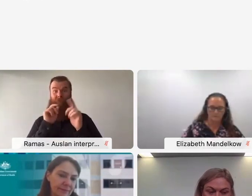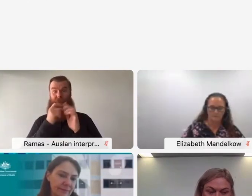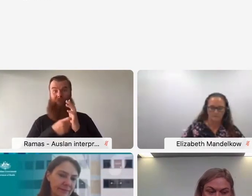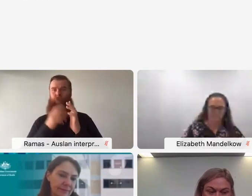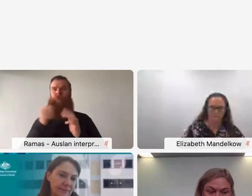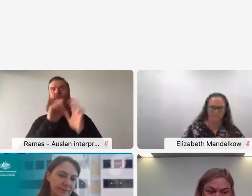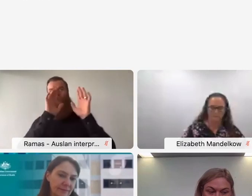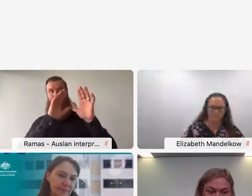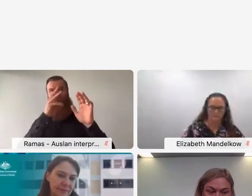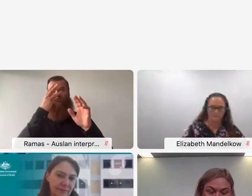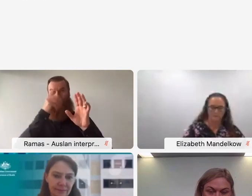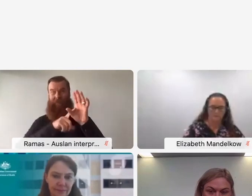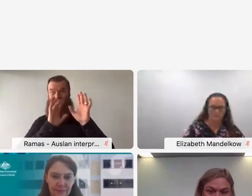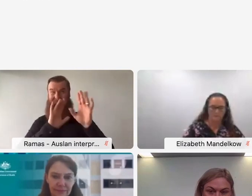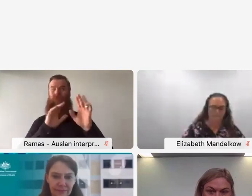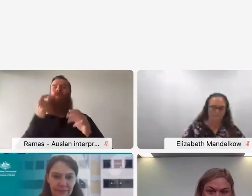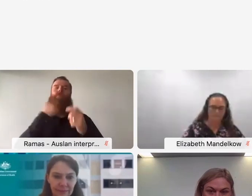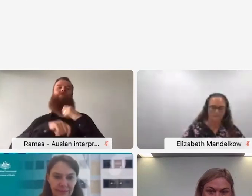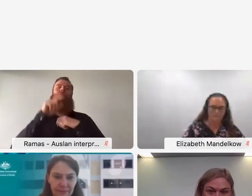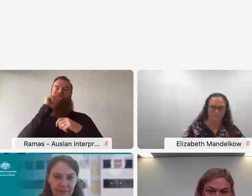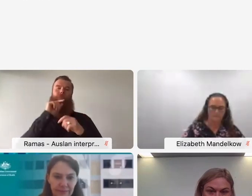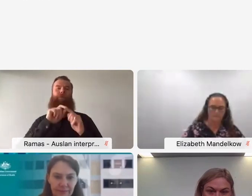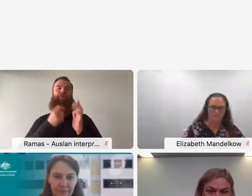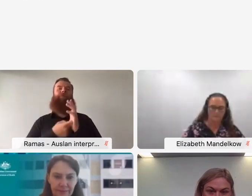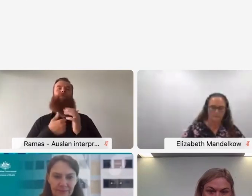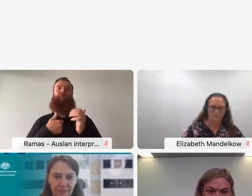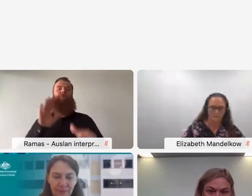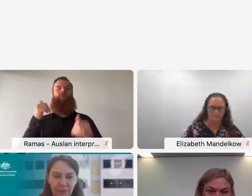regional location for that period of time.